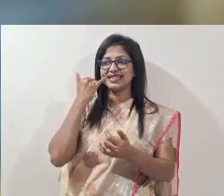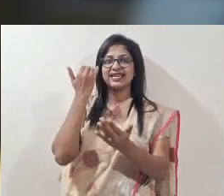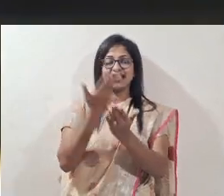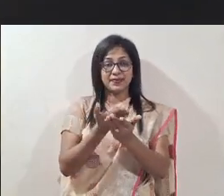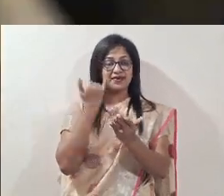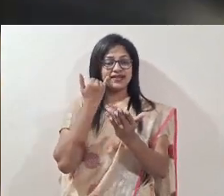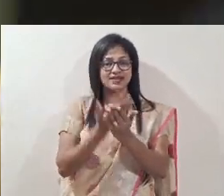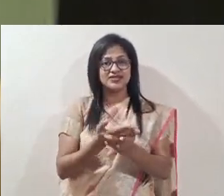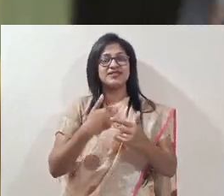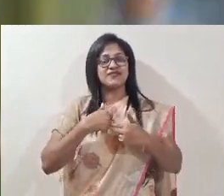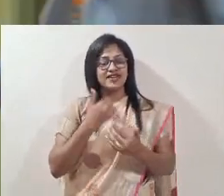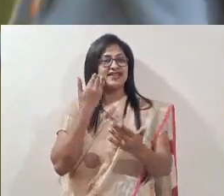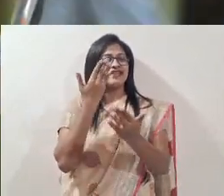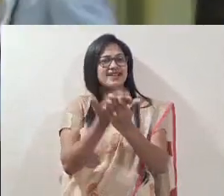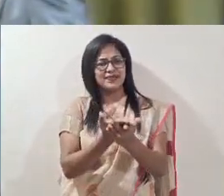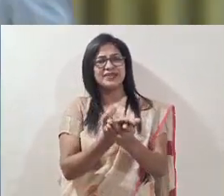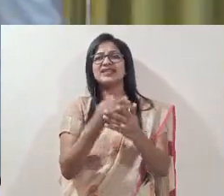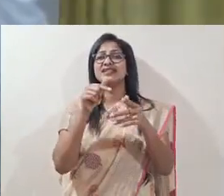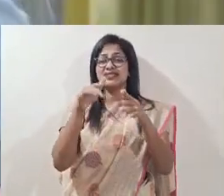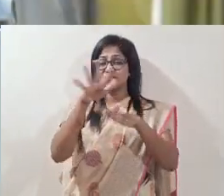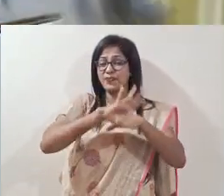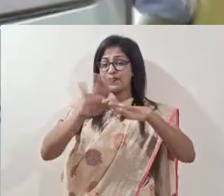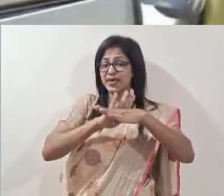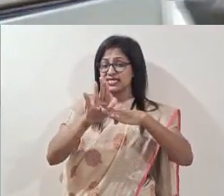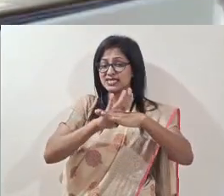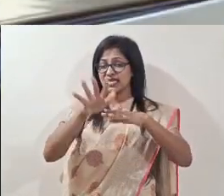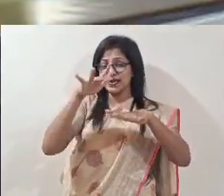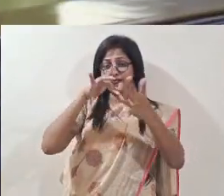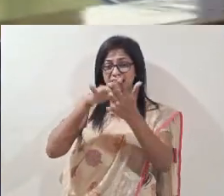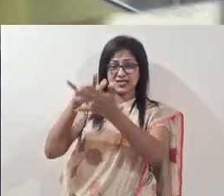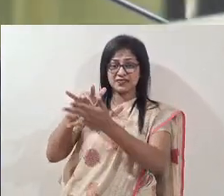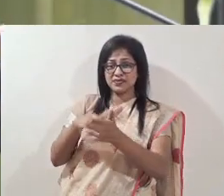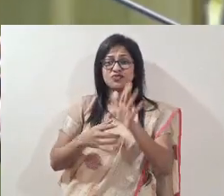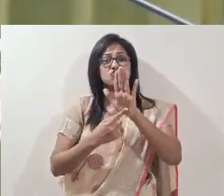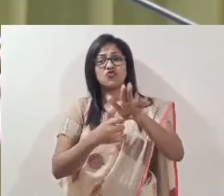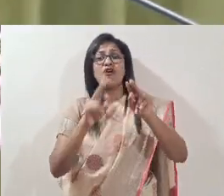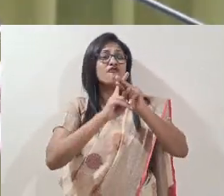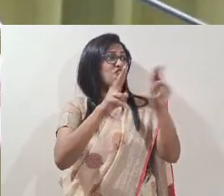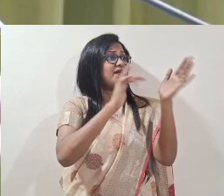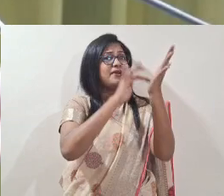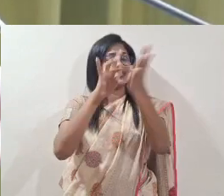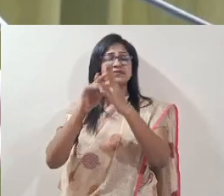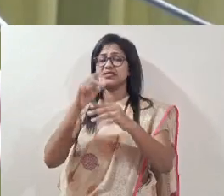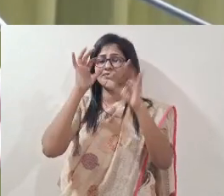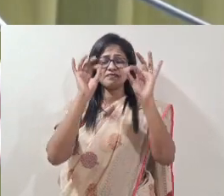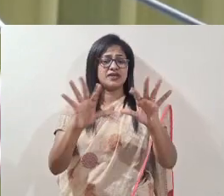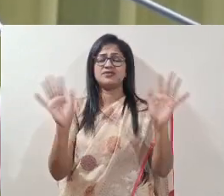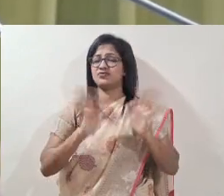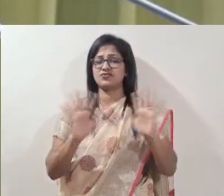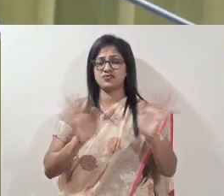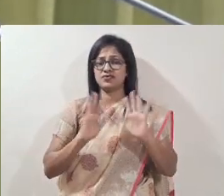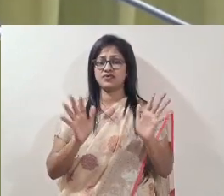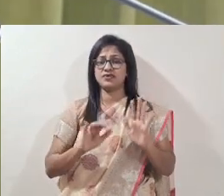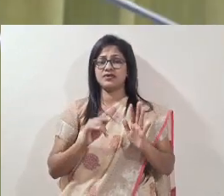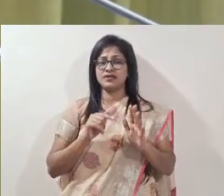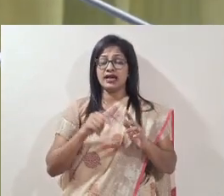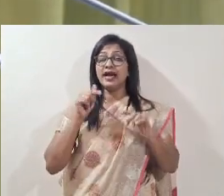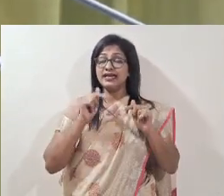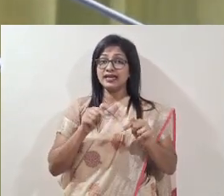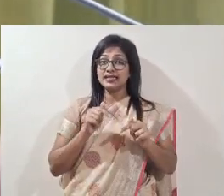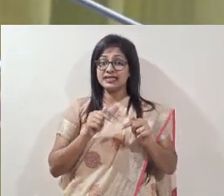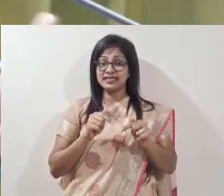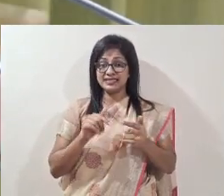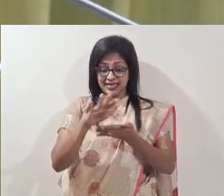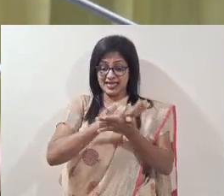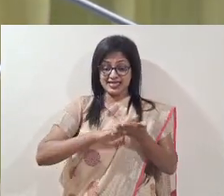junctions, not to be applied each and everywhere. So this is kind of this based on a lot of experiments and